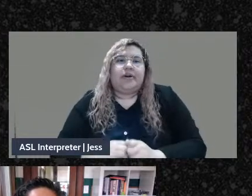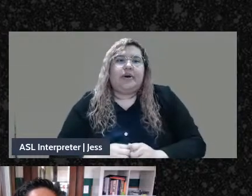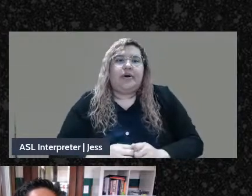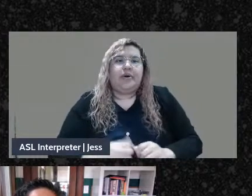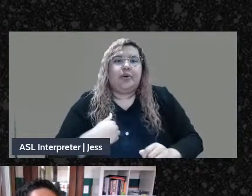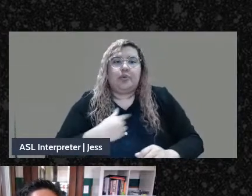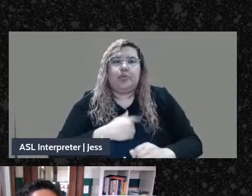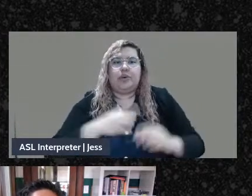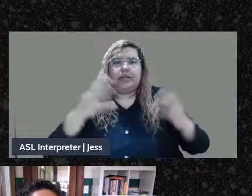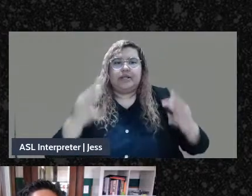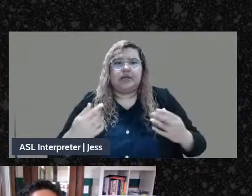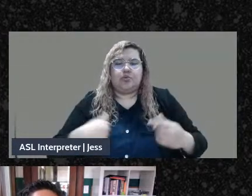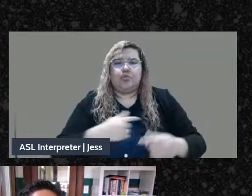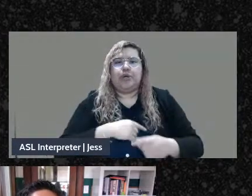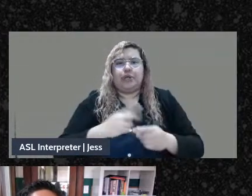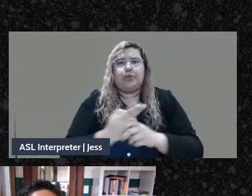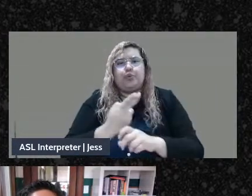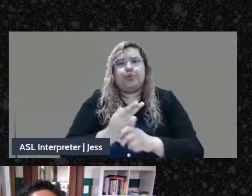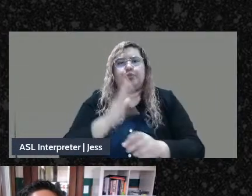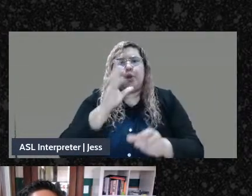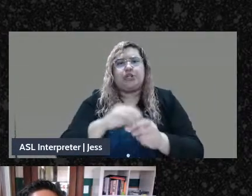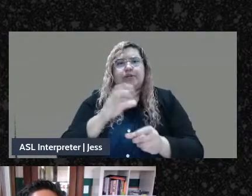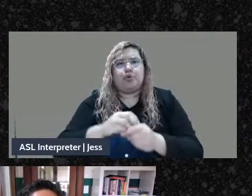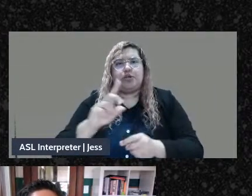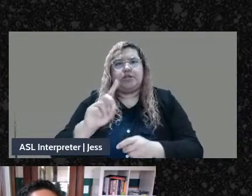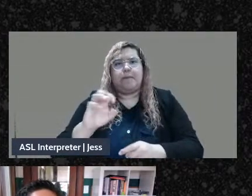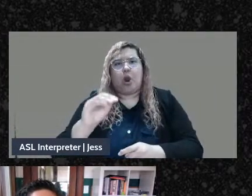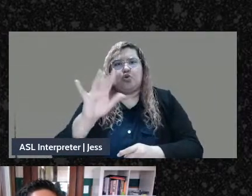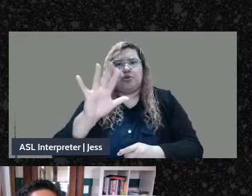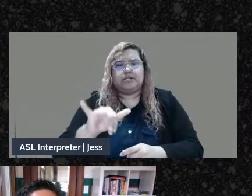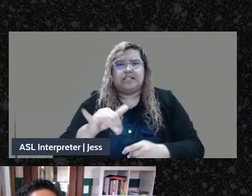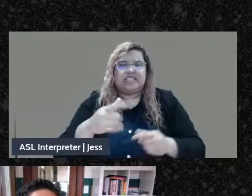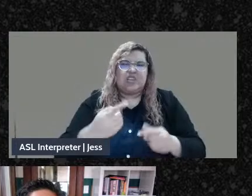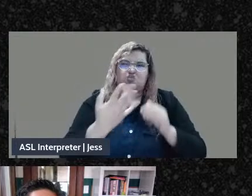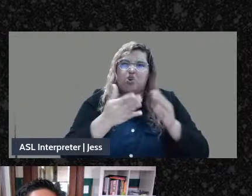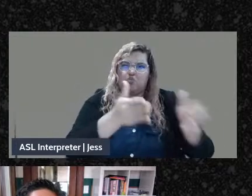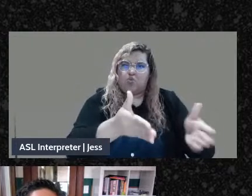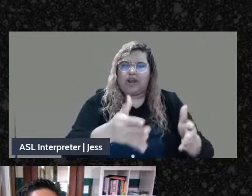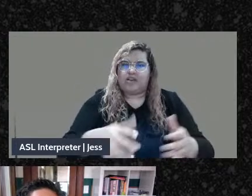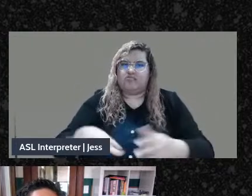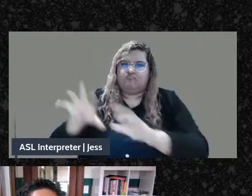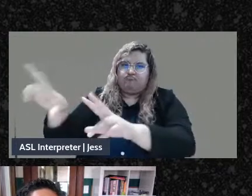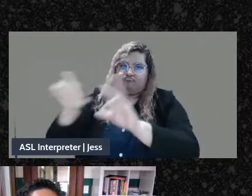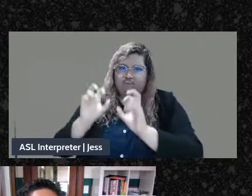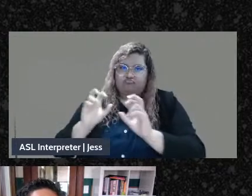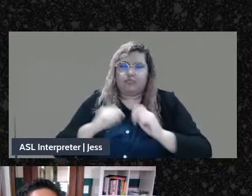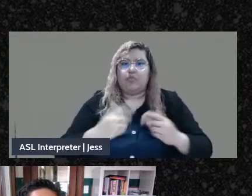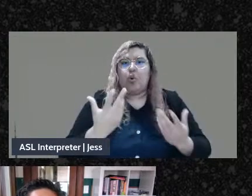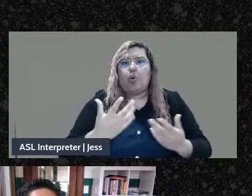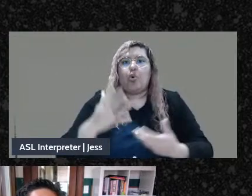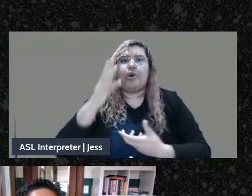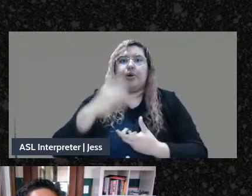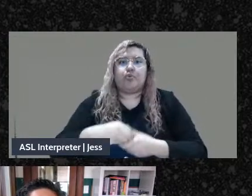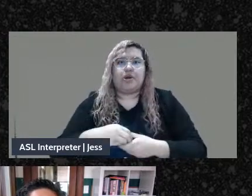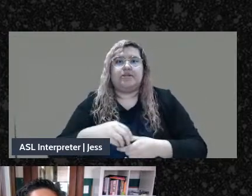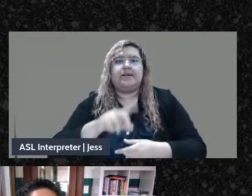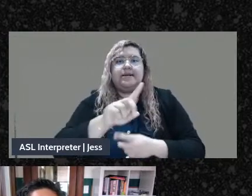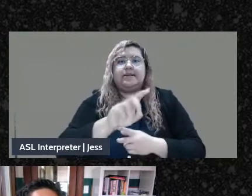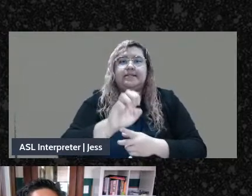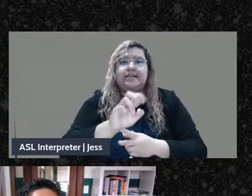decided we would use participatory democracy as a path to like defund the police, or engage in invest, divest